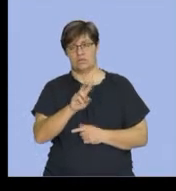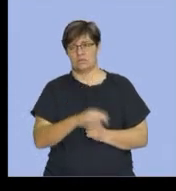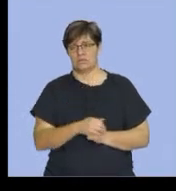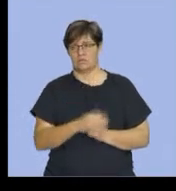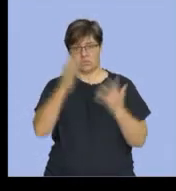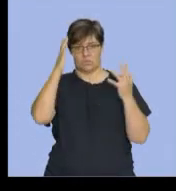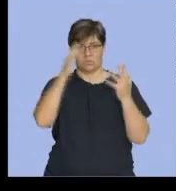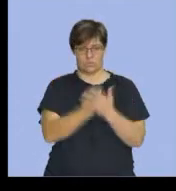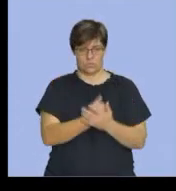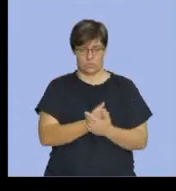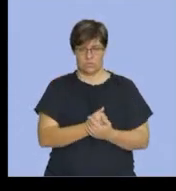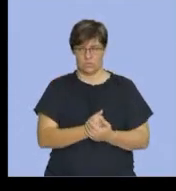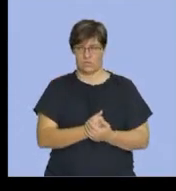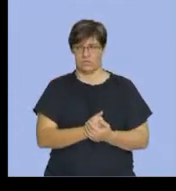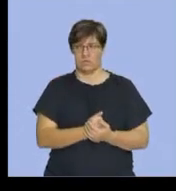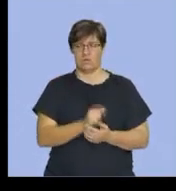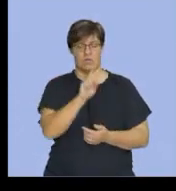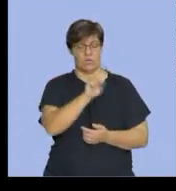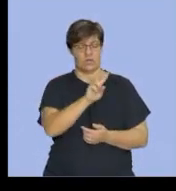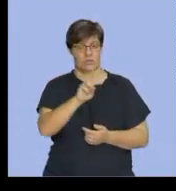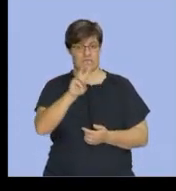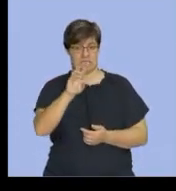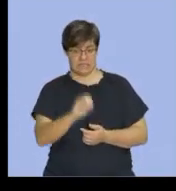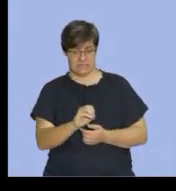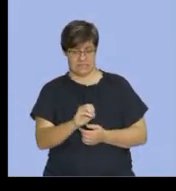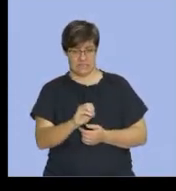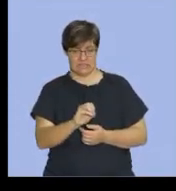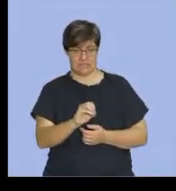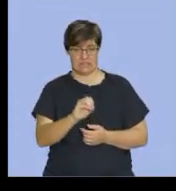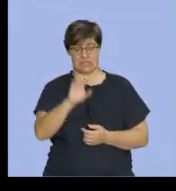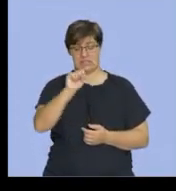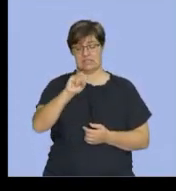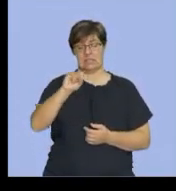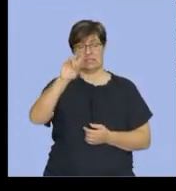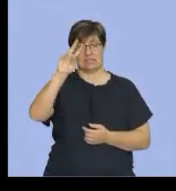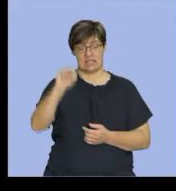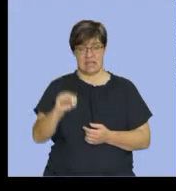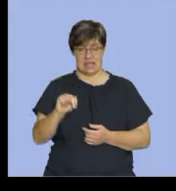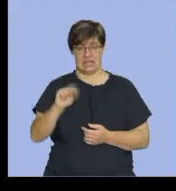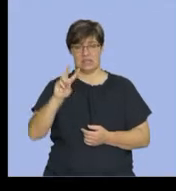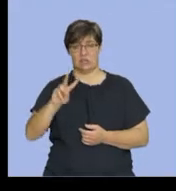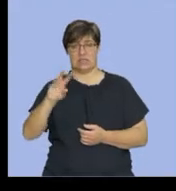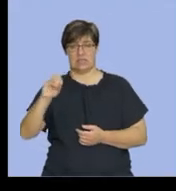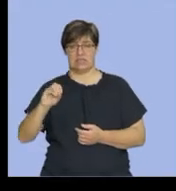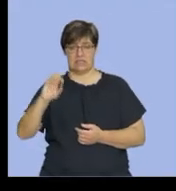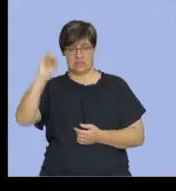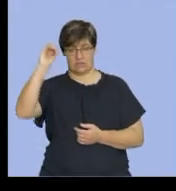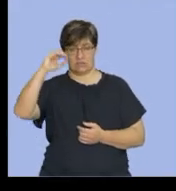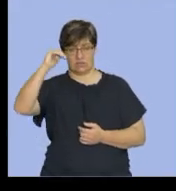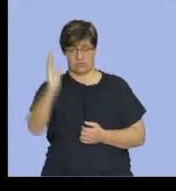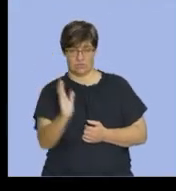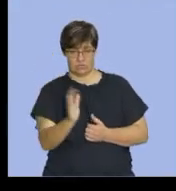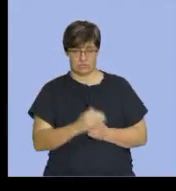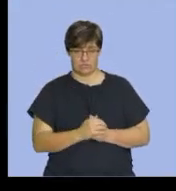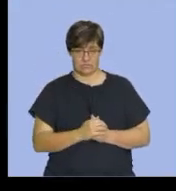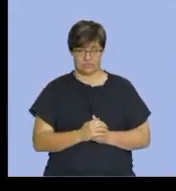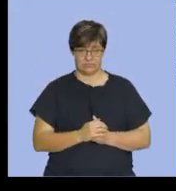120, whoopsie, extra numbers, 120, sine 20,